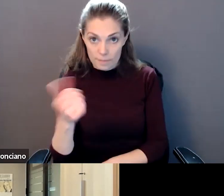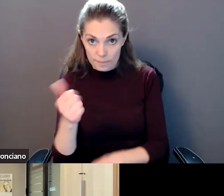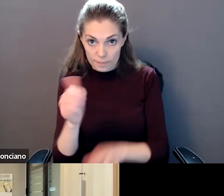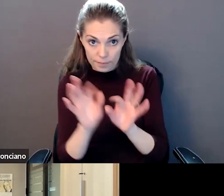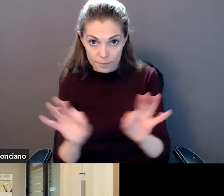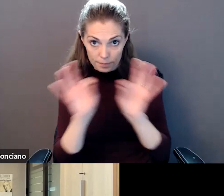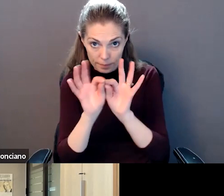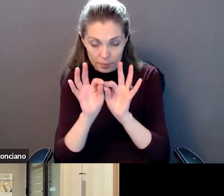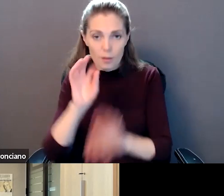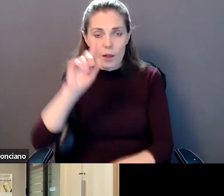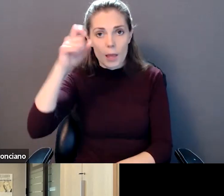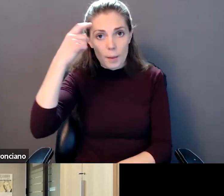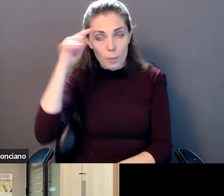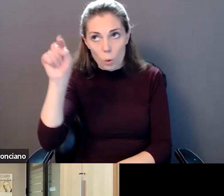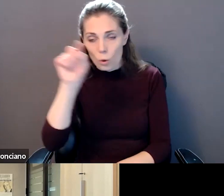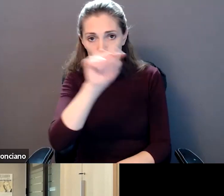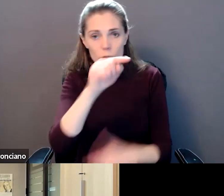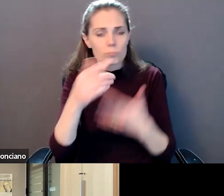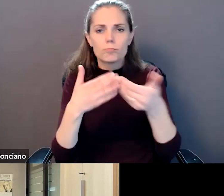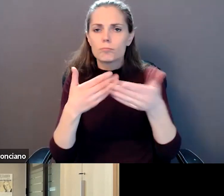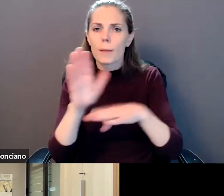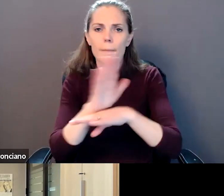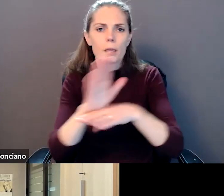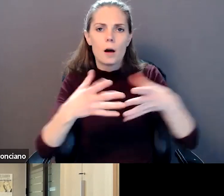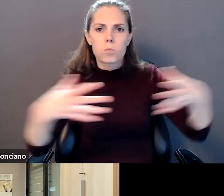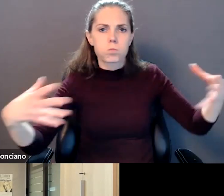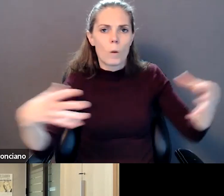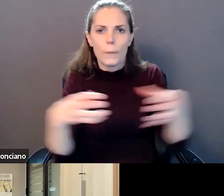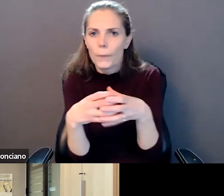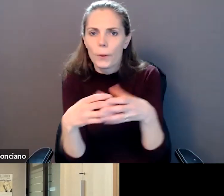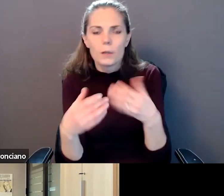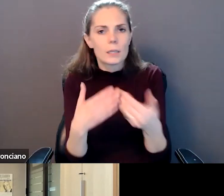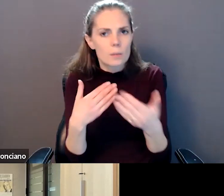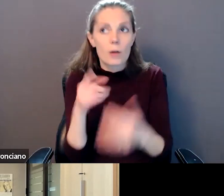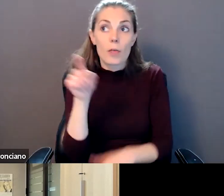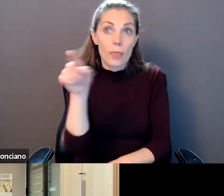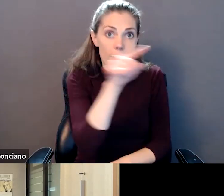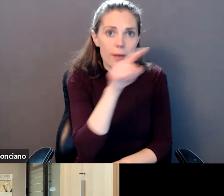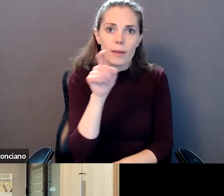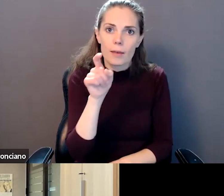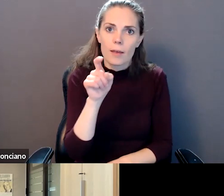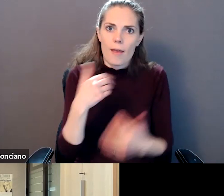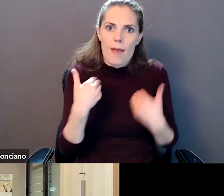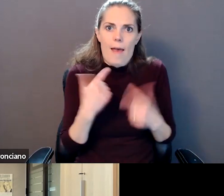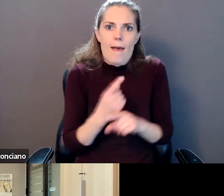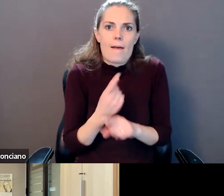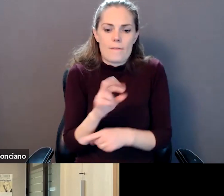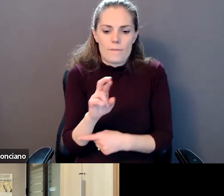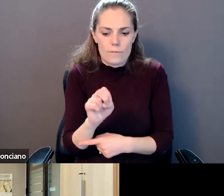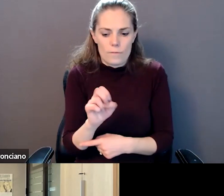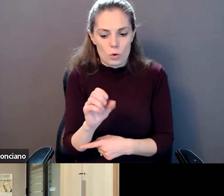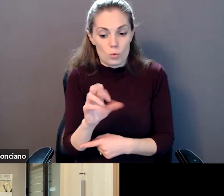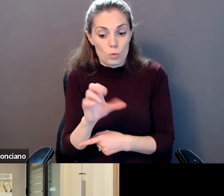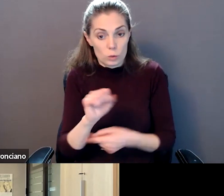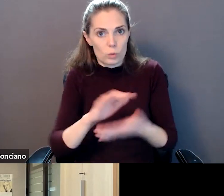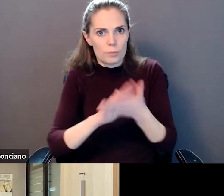sizes and sectors have the resources that they need to become disability confident. and develop a culture of disability